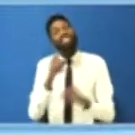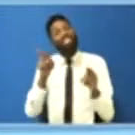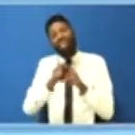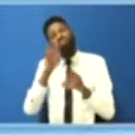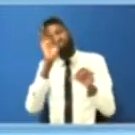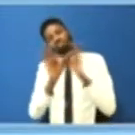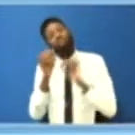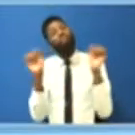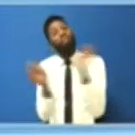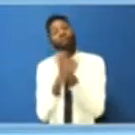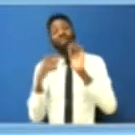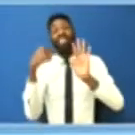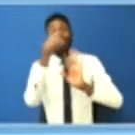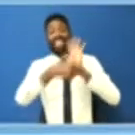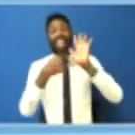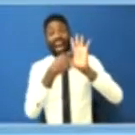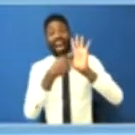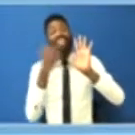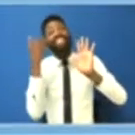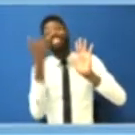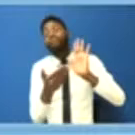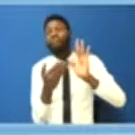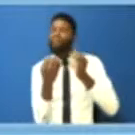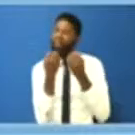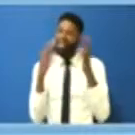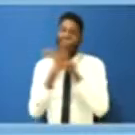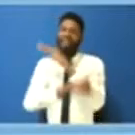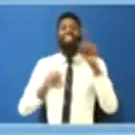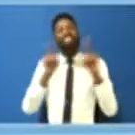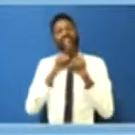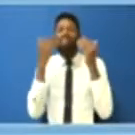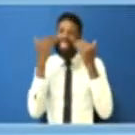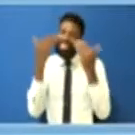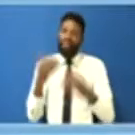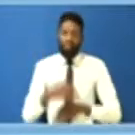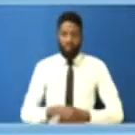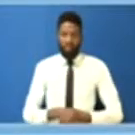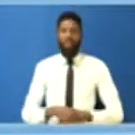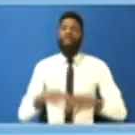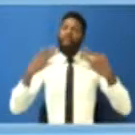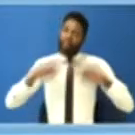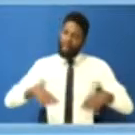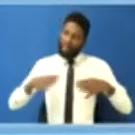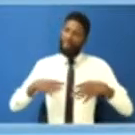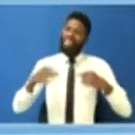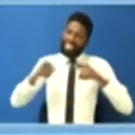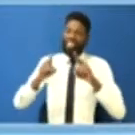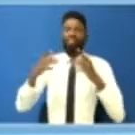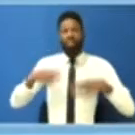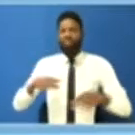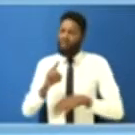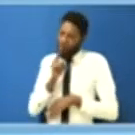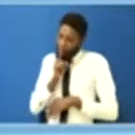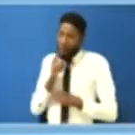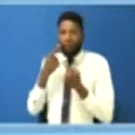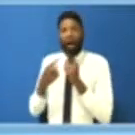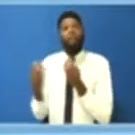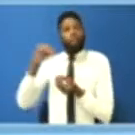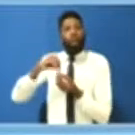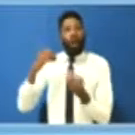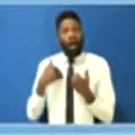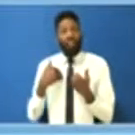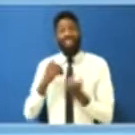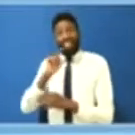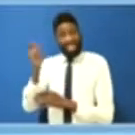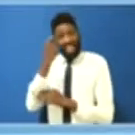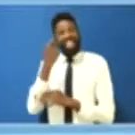lanka we are seeing it in very many countries that people are eventually the silent majority we have in kenya we have a very